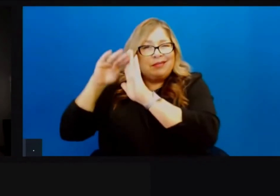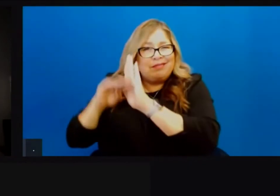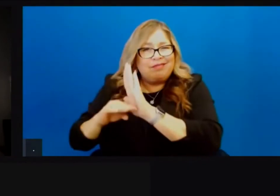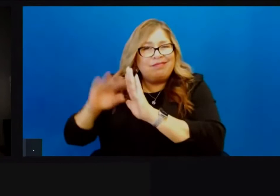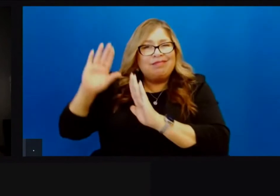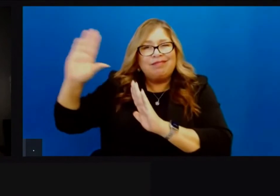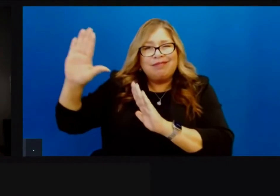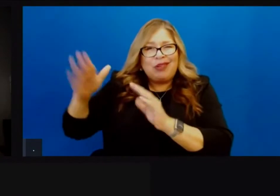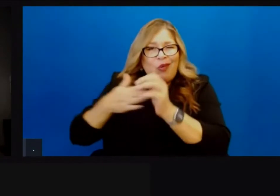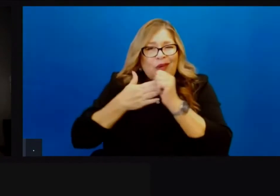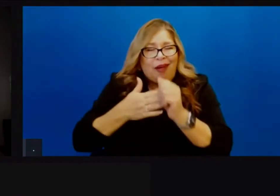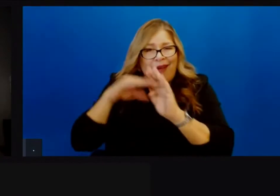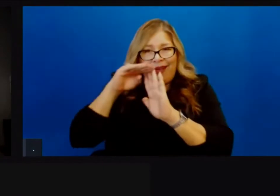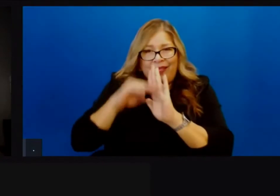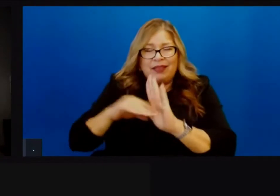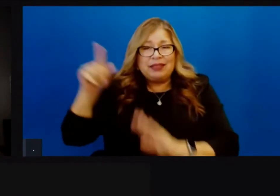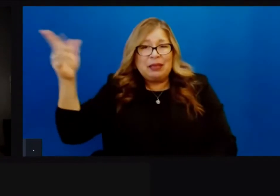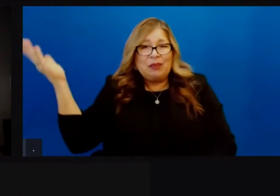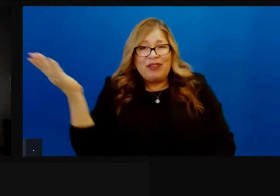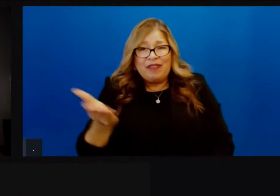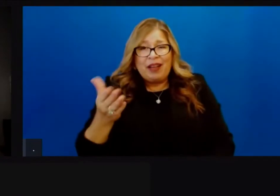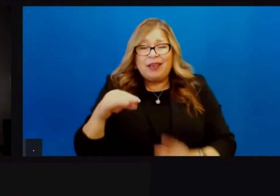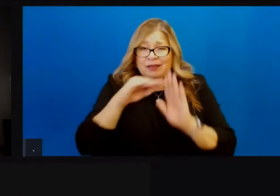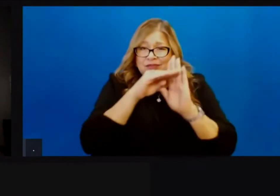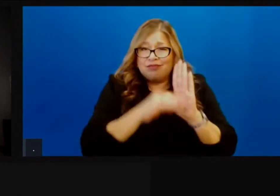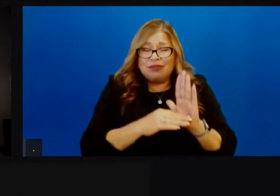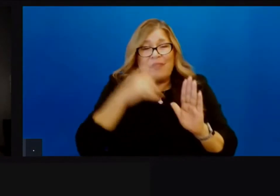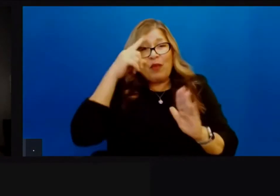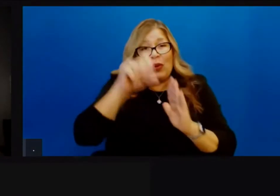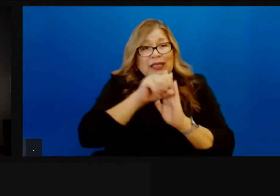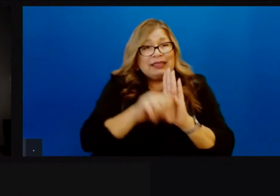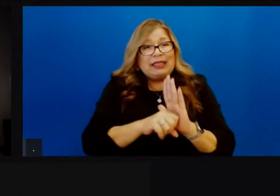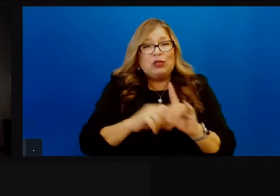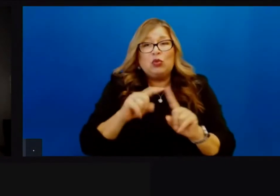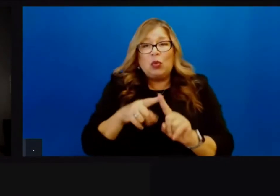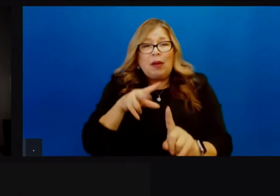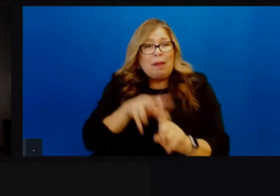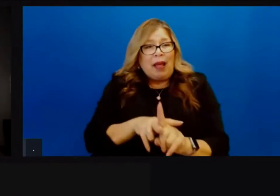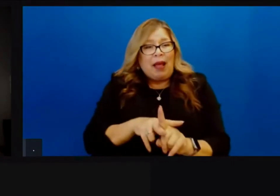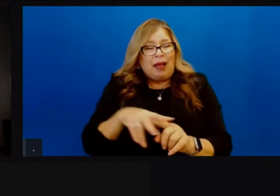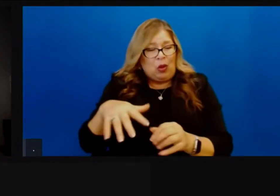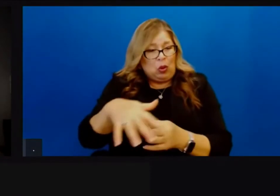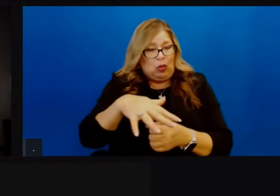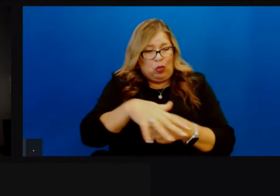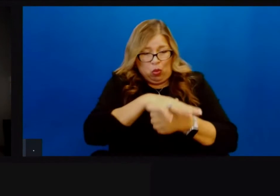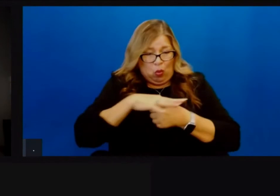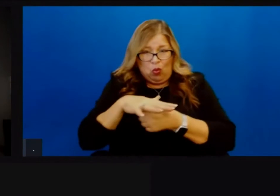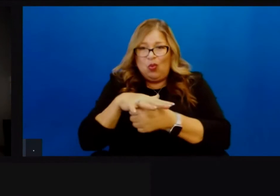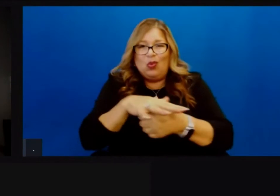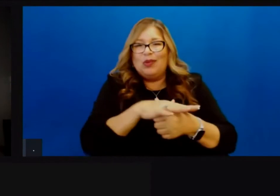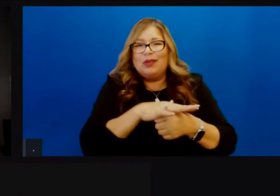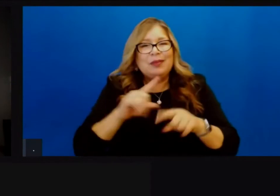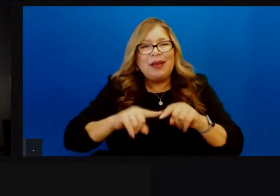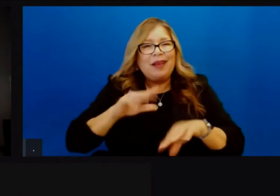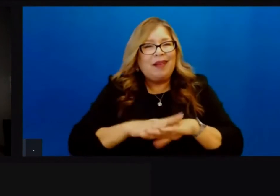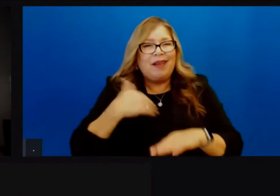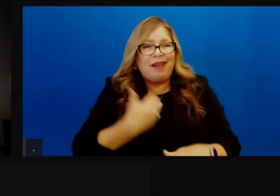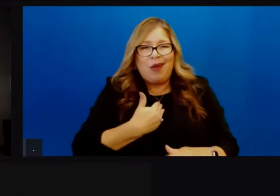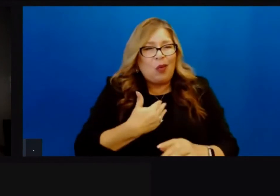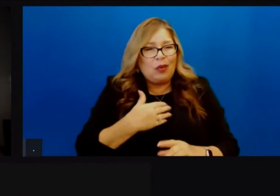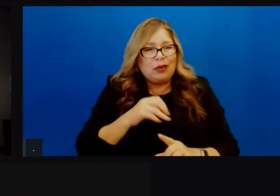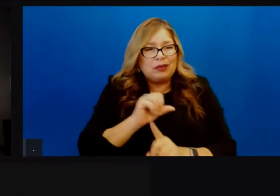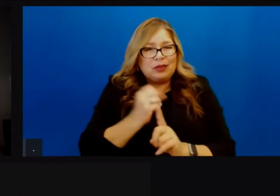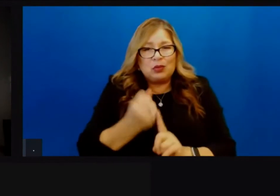provide guidelines and recommendations and a framework for states to apply locally, that conditions, just like we say,